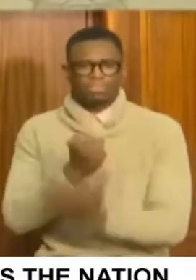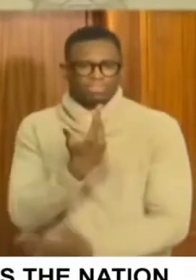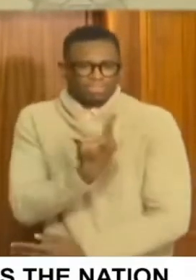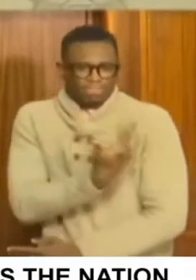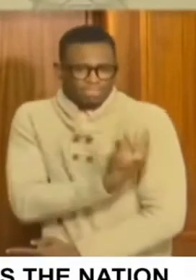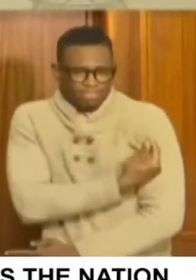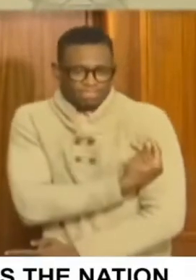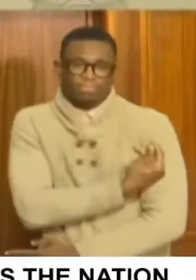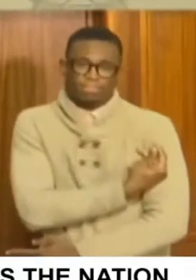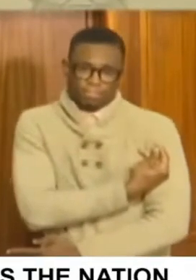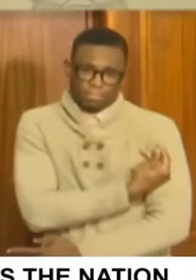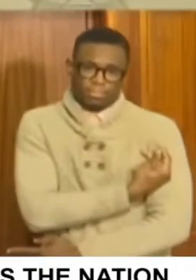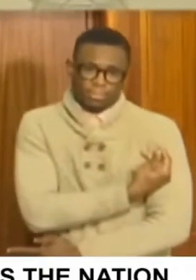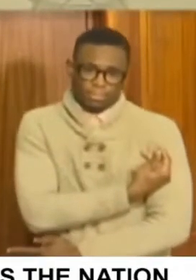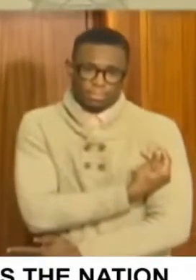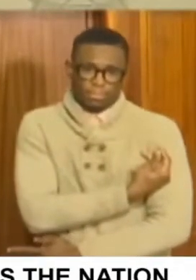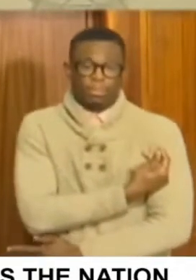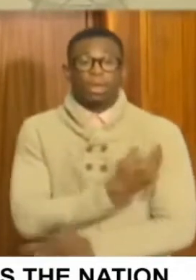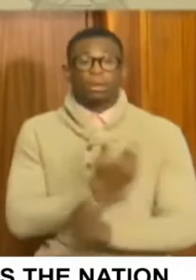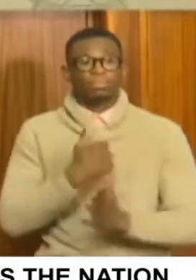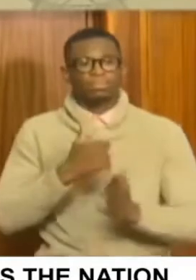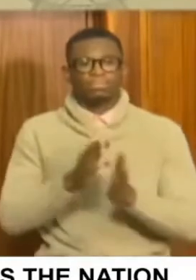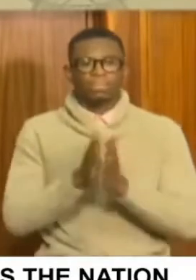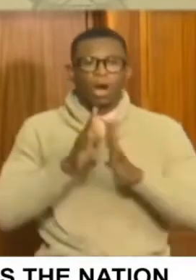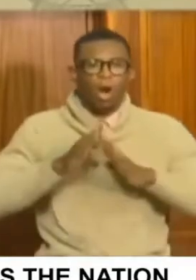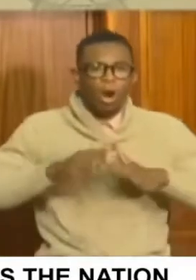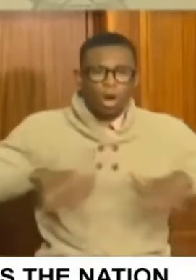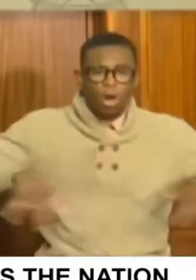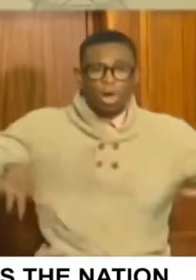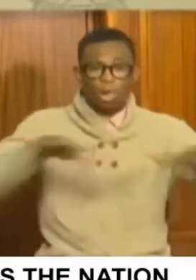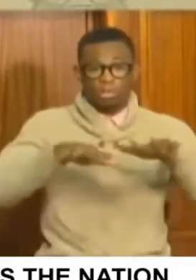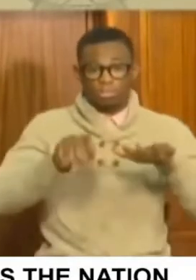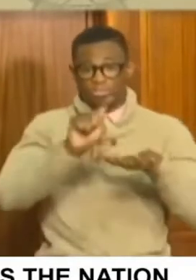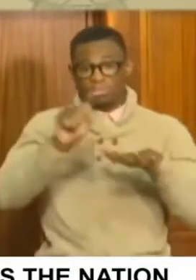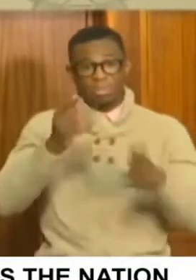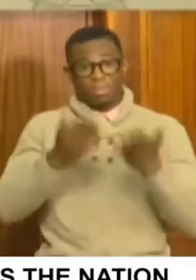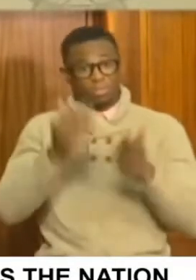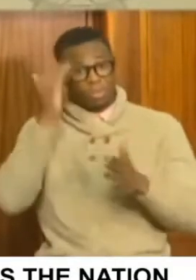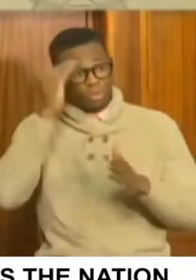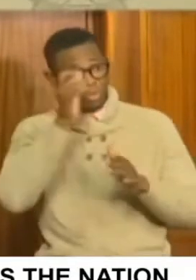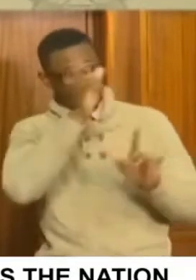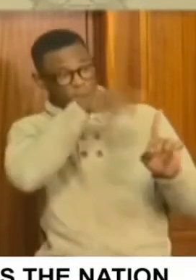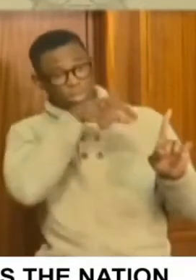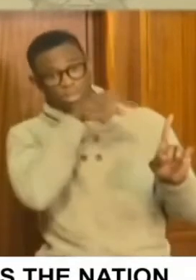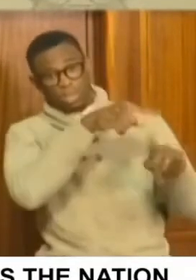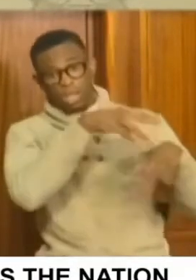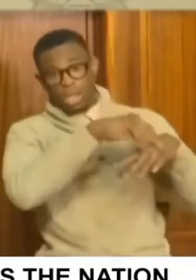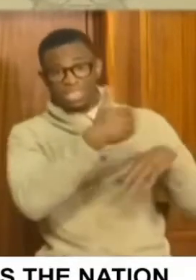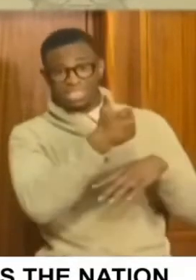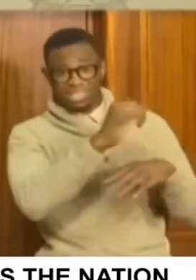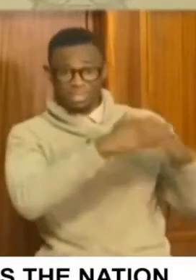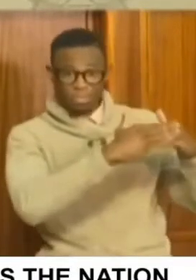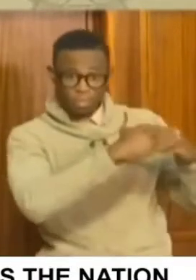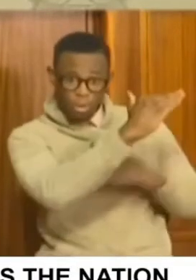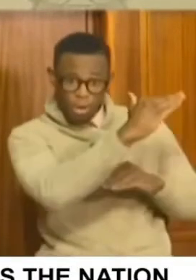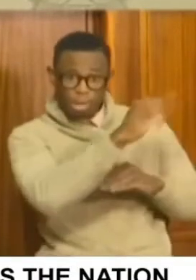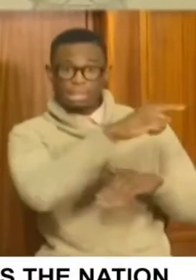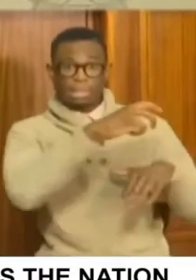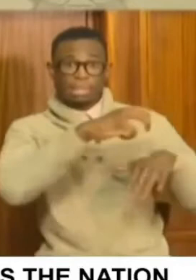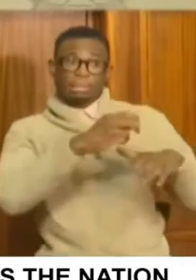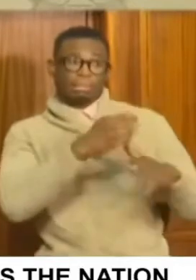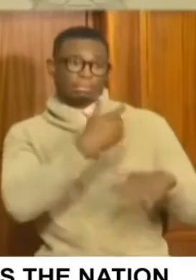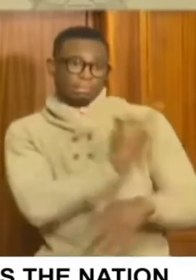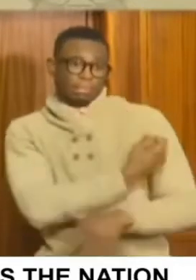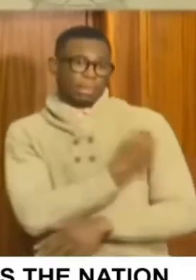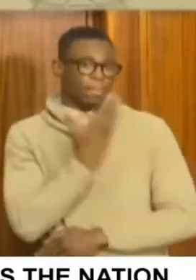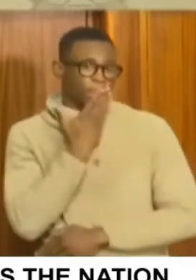delay. She must have got tired. Call on everyone else. If you know someone over 60 years of age who has